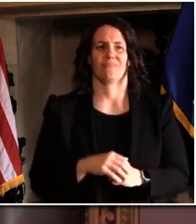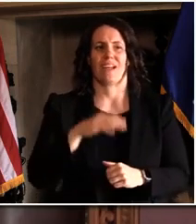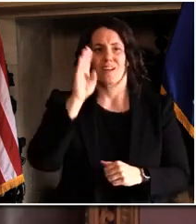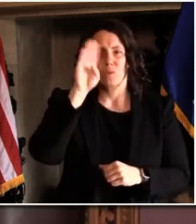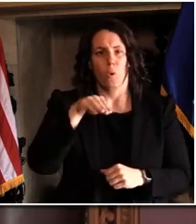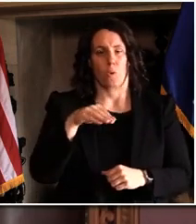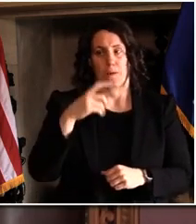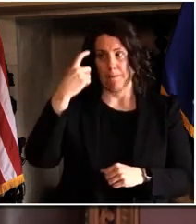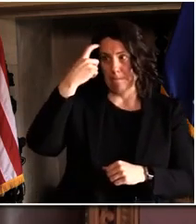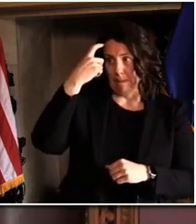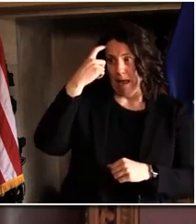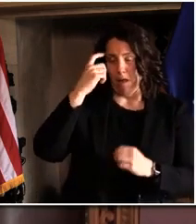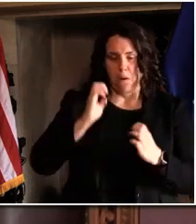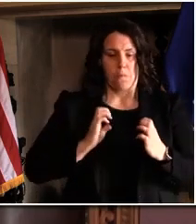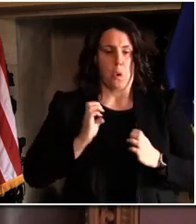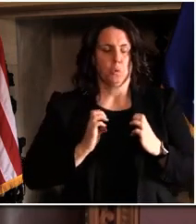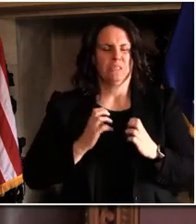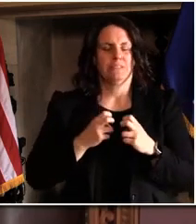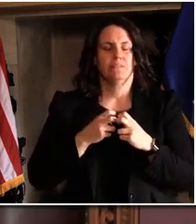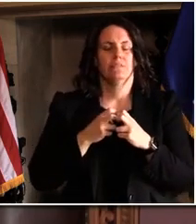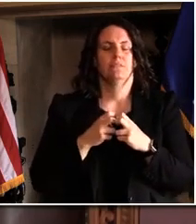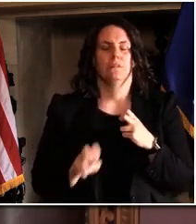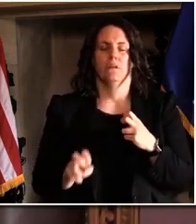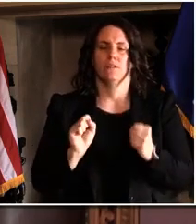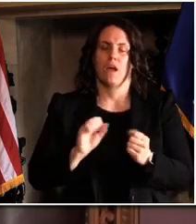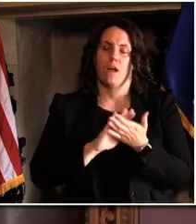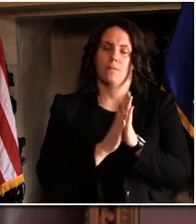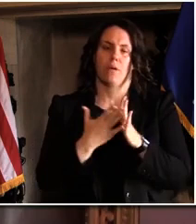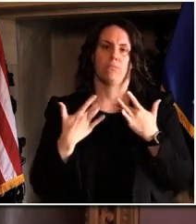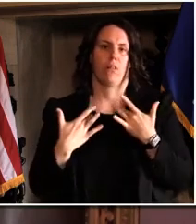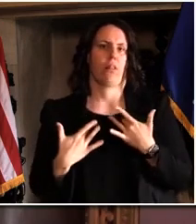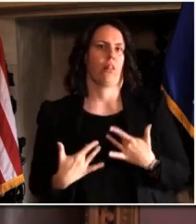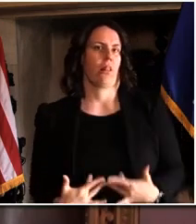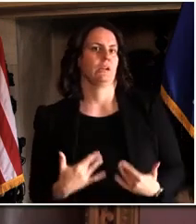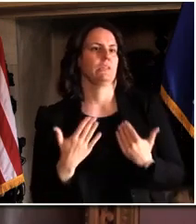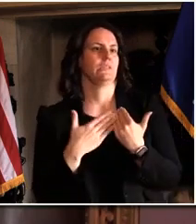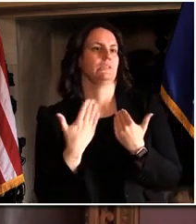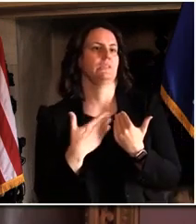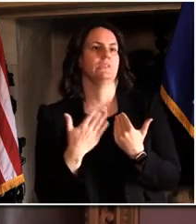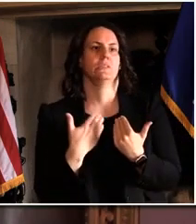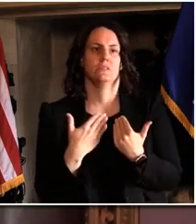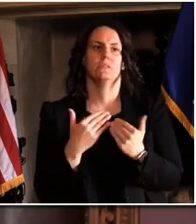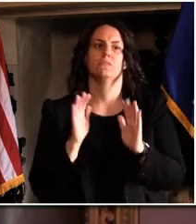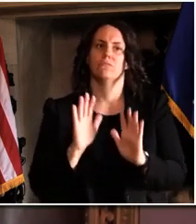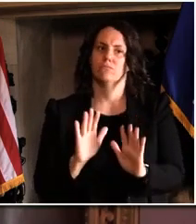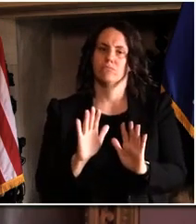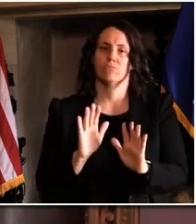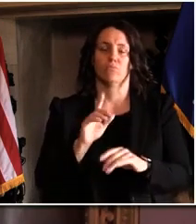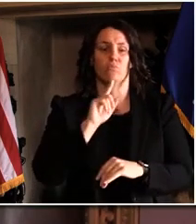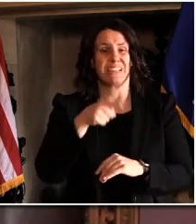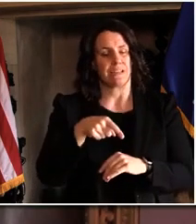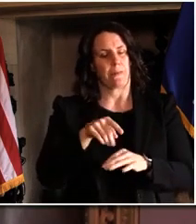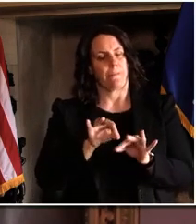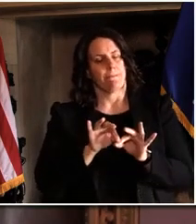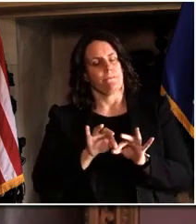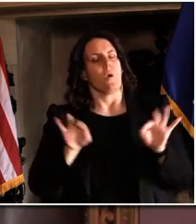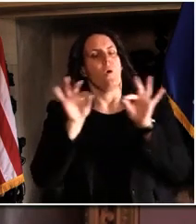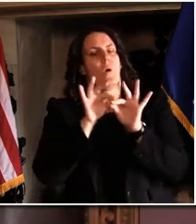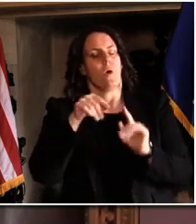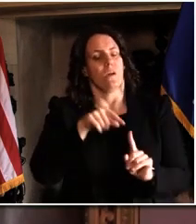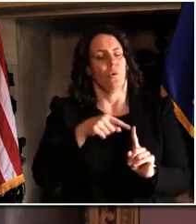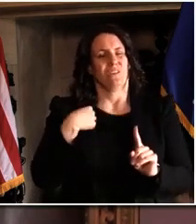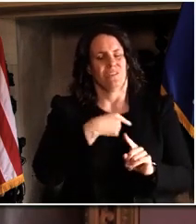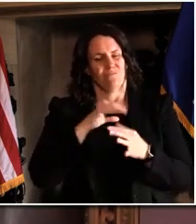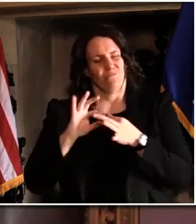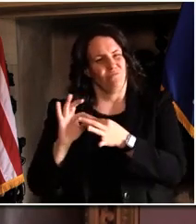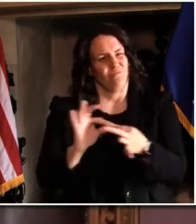emotionally, but it's one of the most effective ways of stopping the spread of the disease. And folks, we need to take this seriously